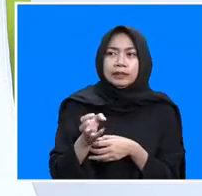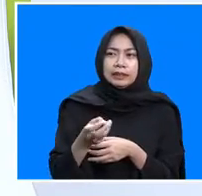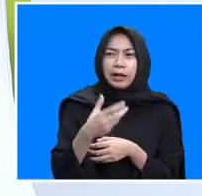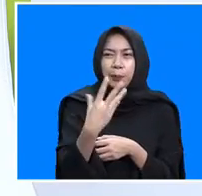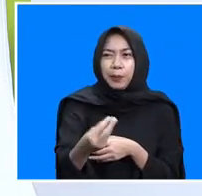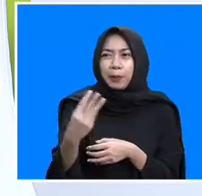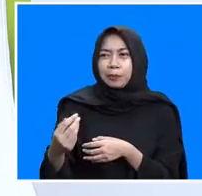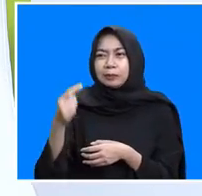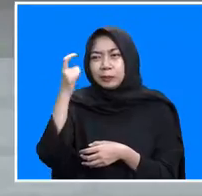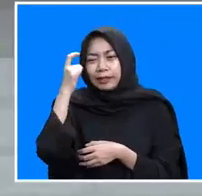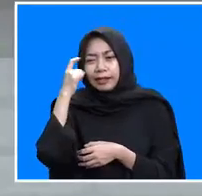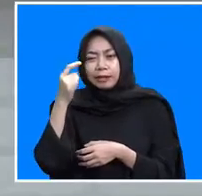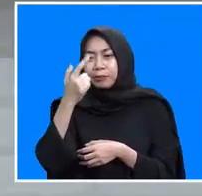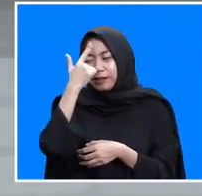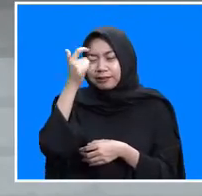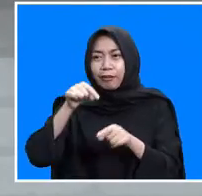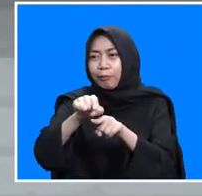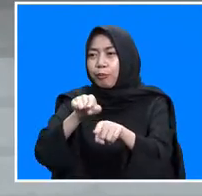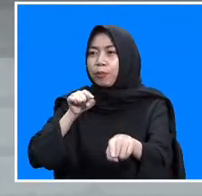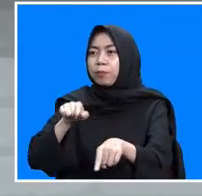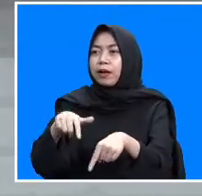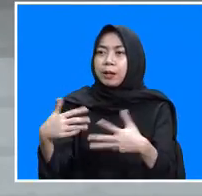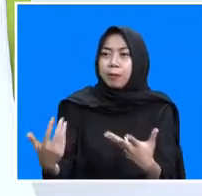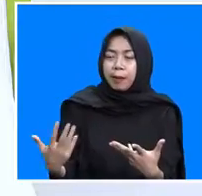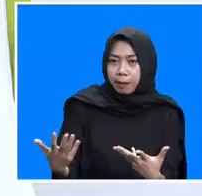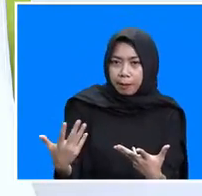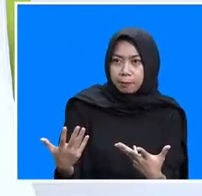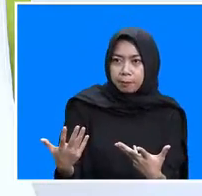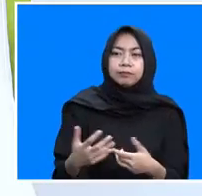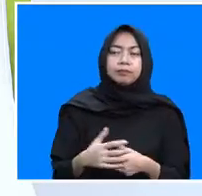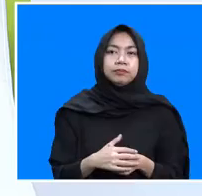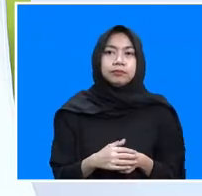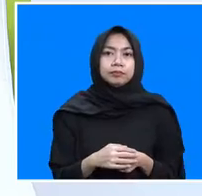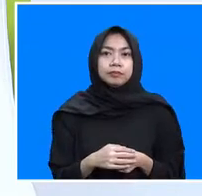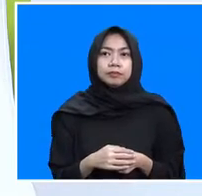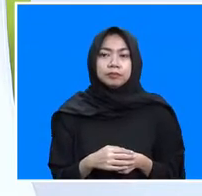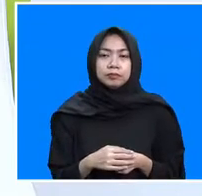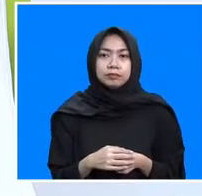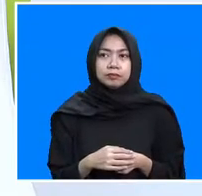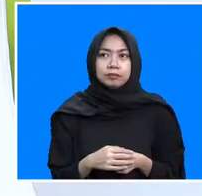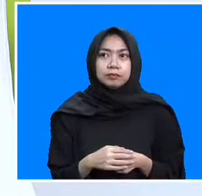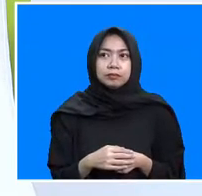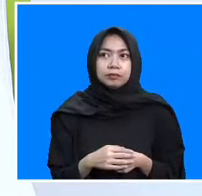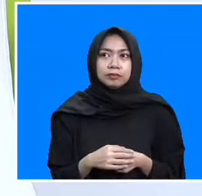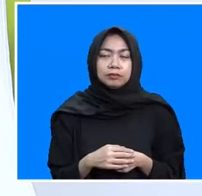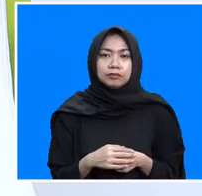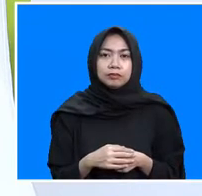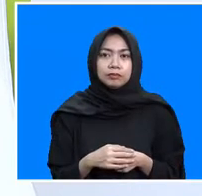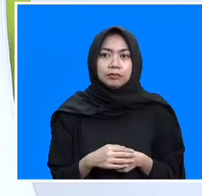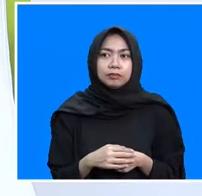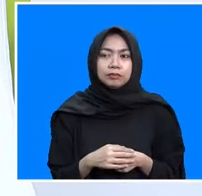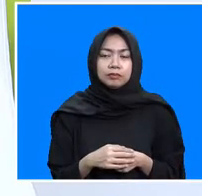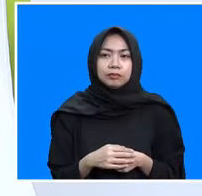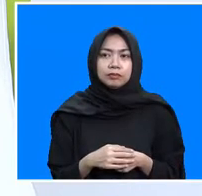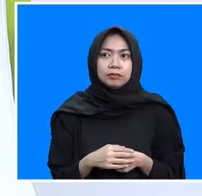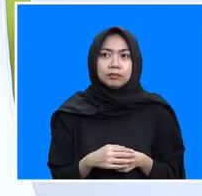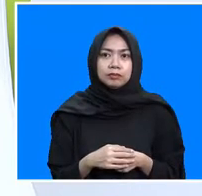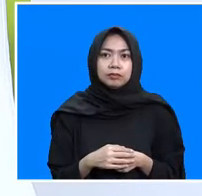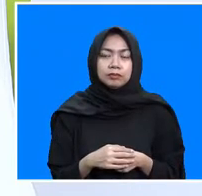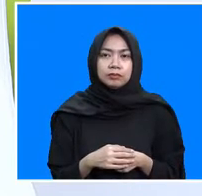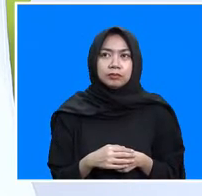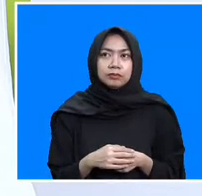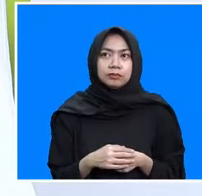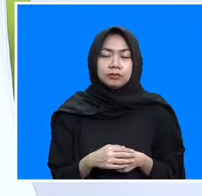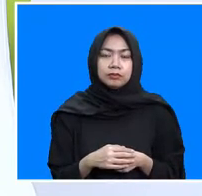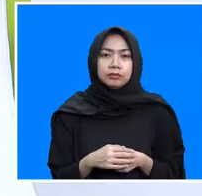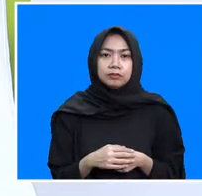individuals. So perhaps I'll go into a bit more detail around these individual groups. Mm-hmm. So for Indigenous Australians, there's always been a very